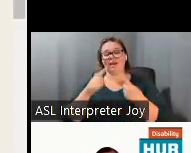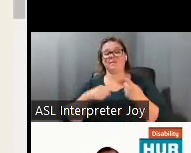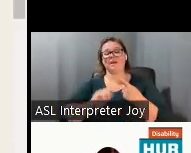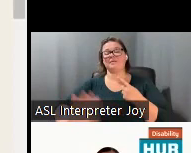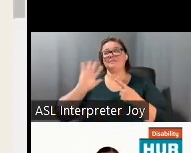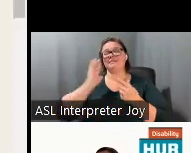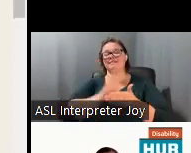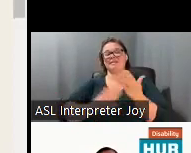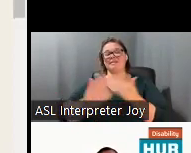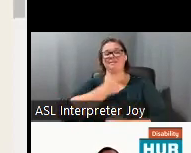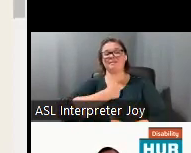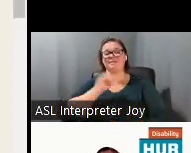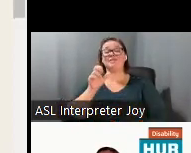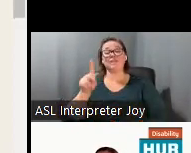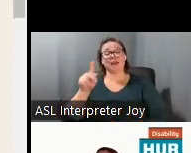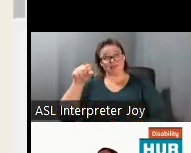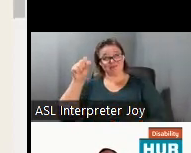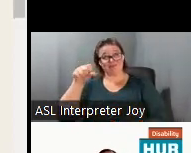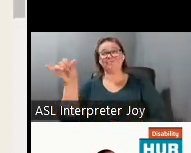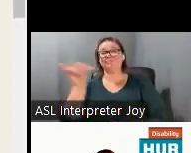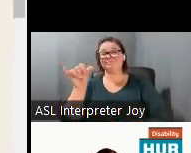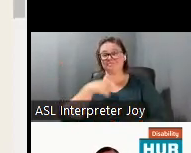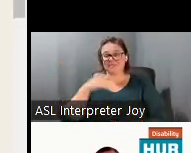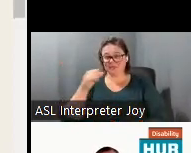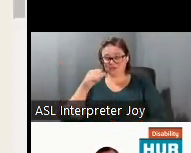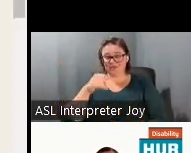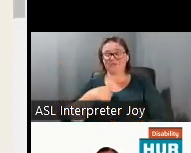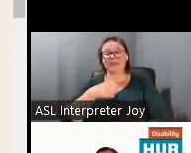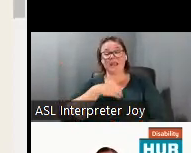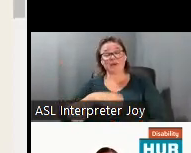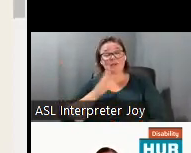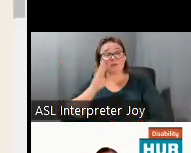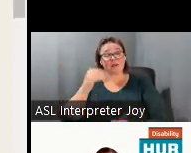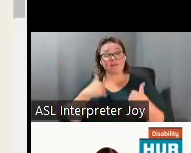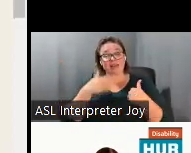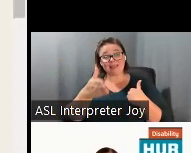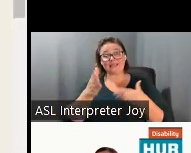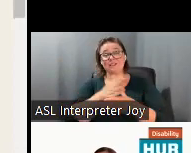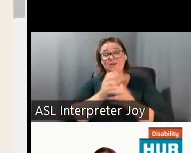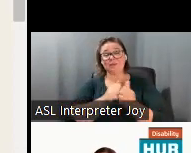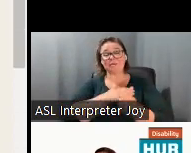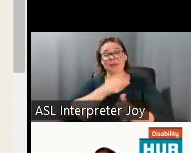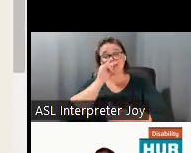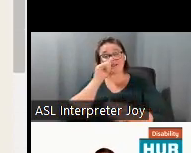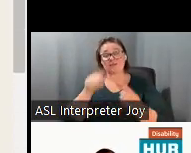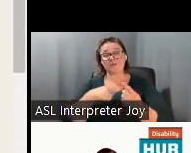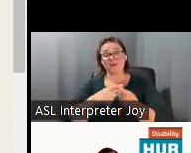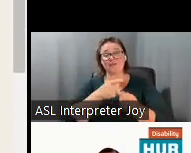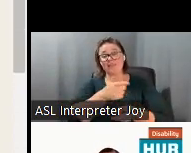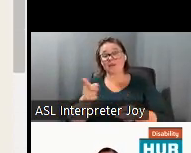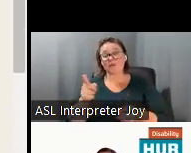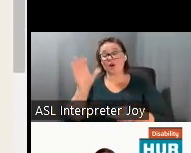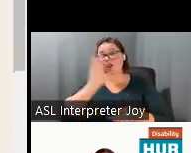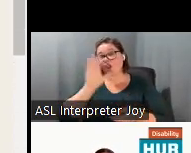college. Jack is nodding his head. Yes, absolutely. Me too. I wish I would have had this to share with my kids when they were looking